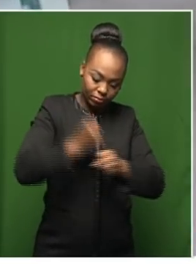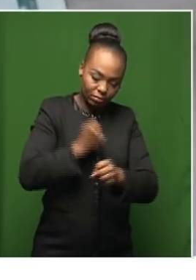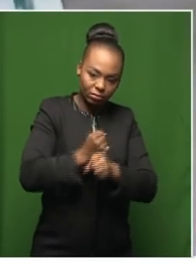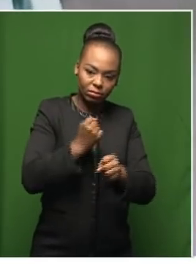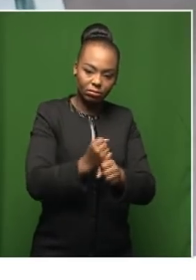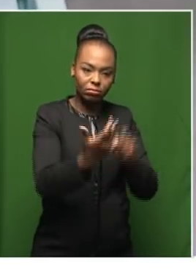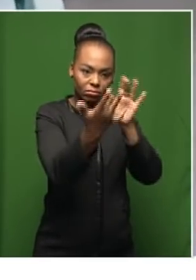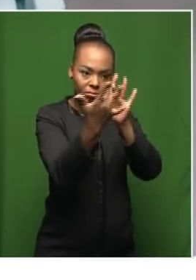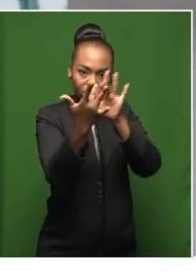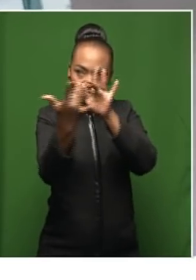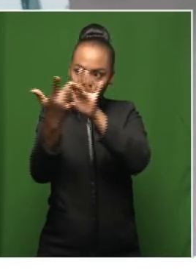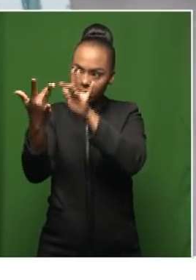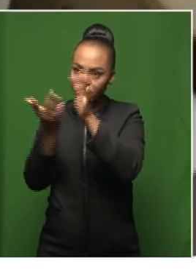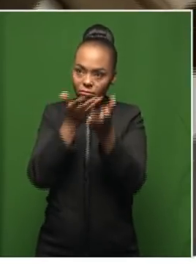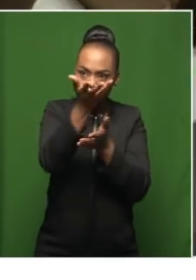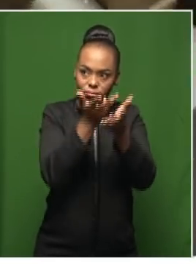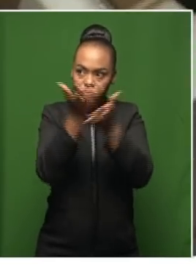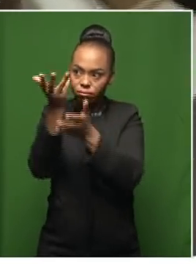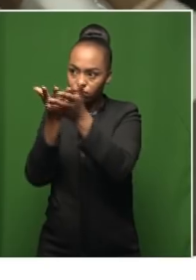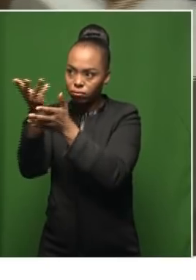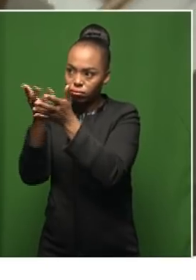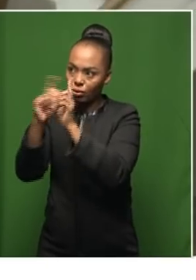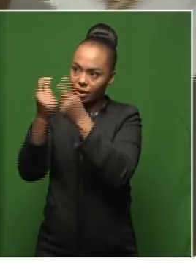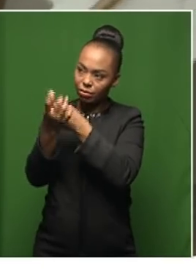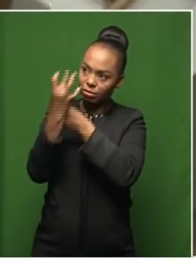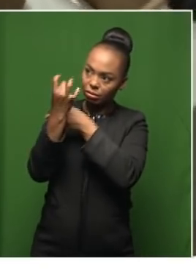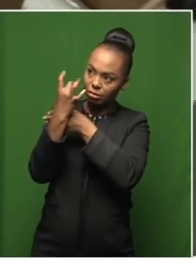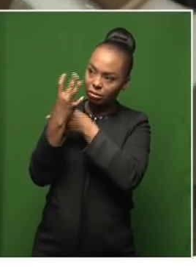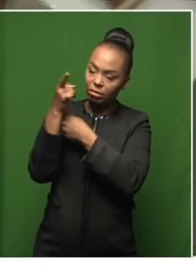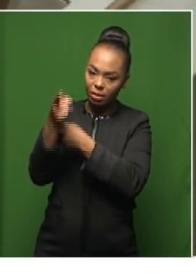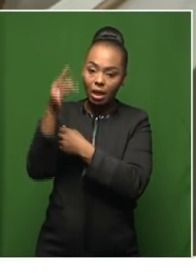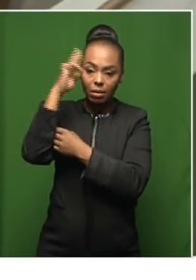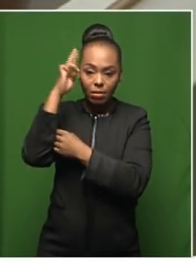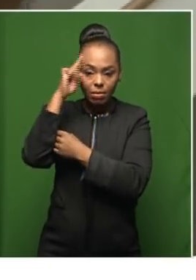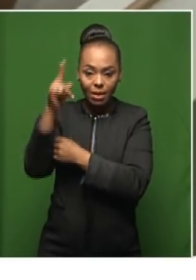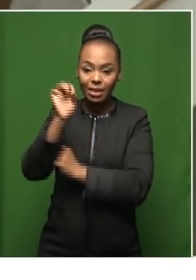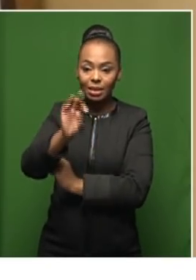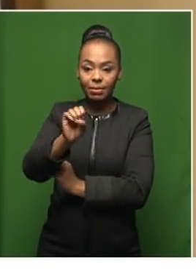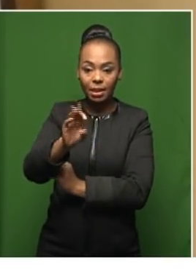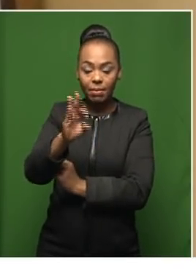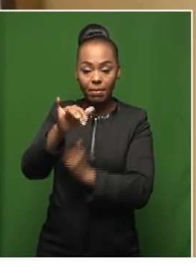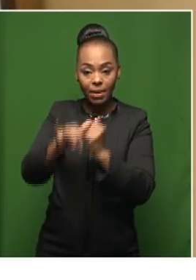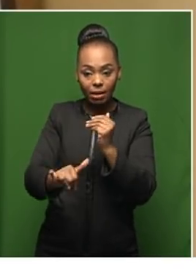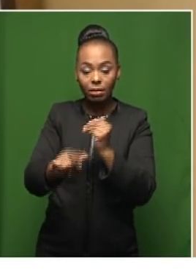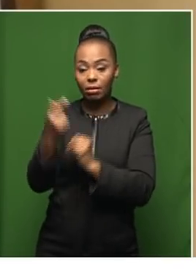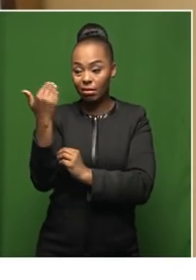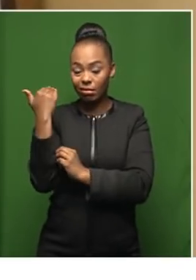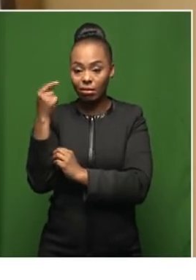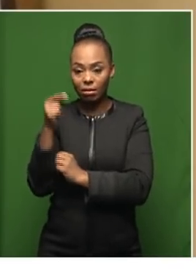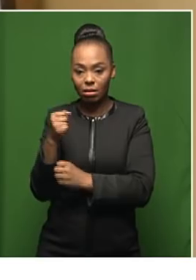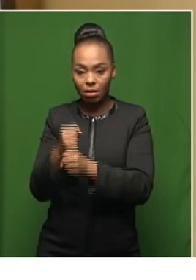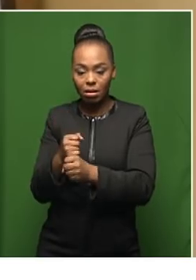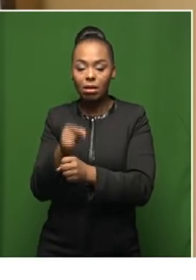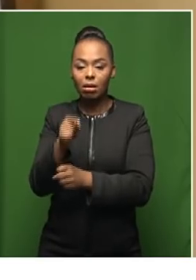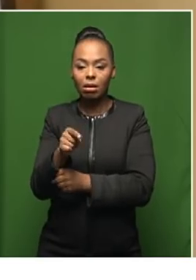different teams of people to assist. So in the first instance, you recall that in September, we actually